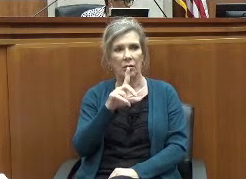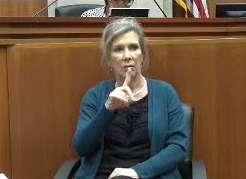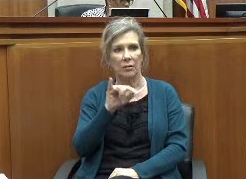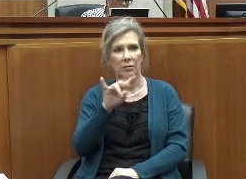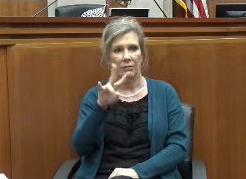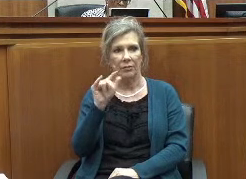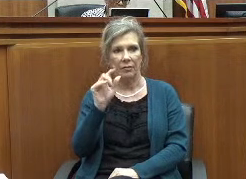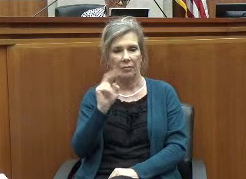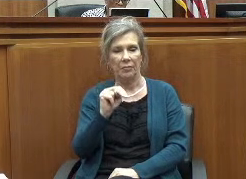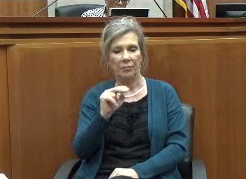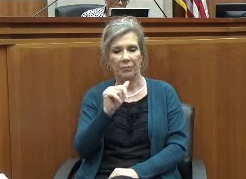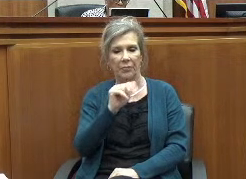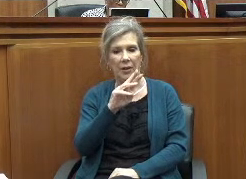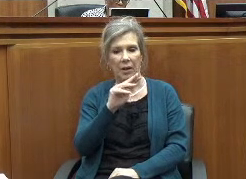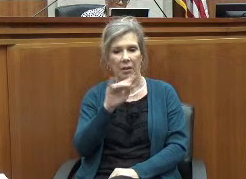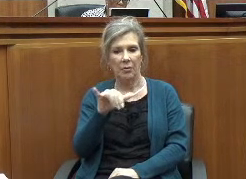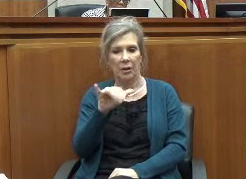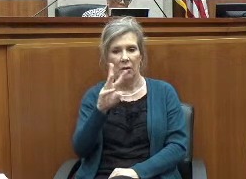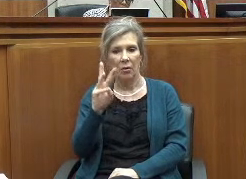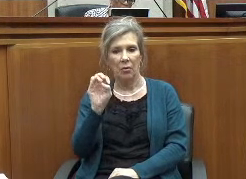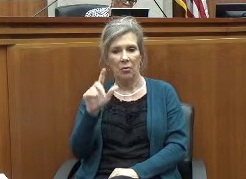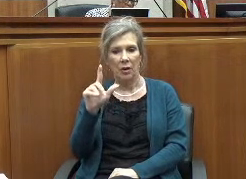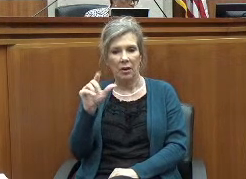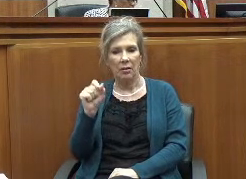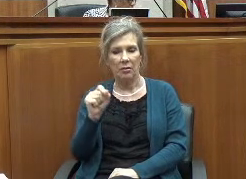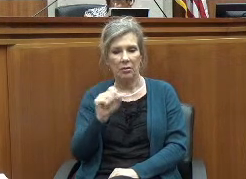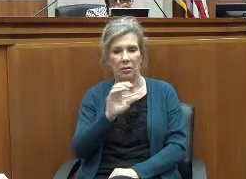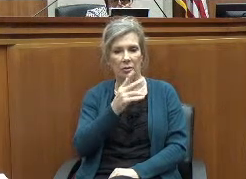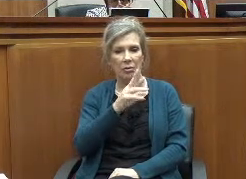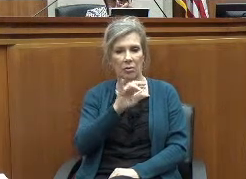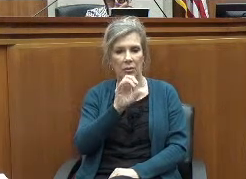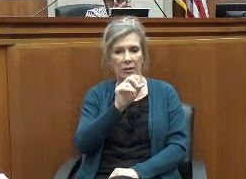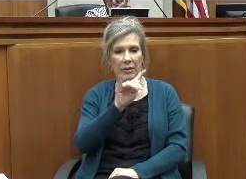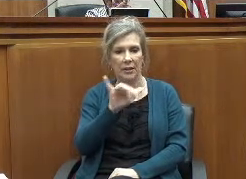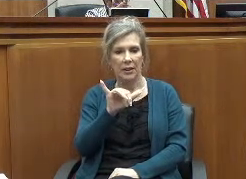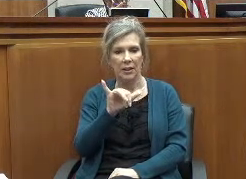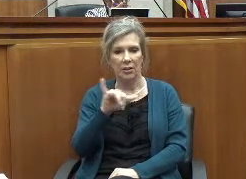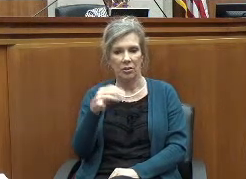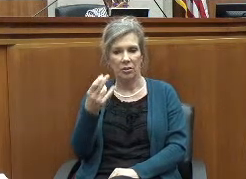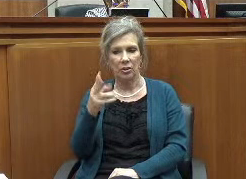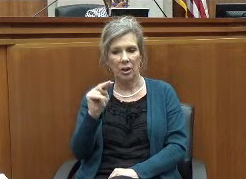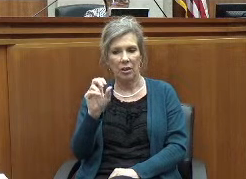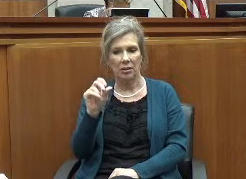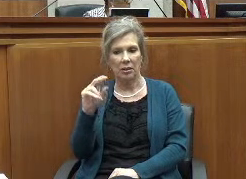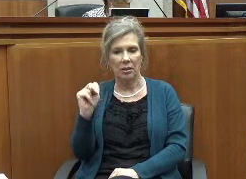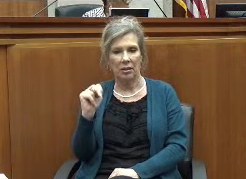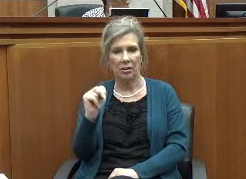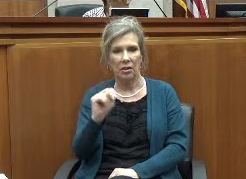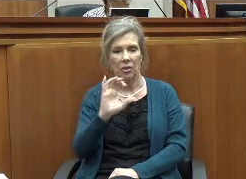Amy Wells, Christy Johnson, Charles Edwards,